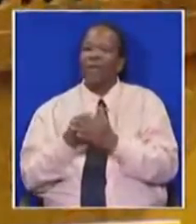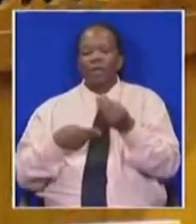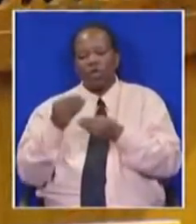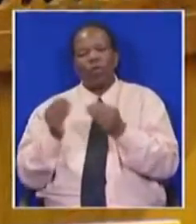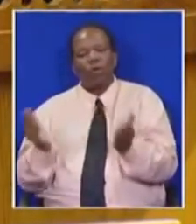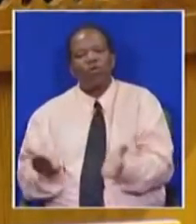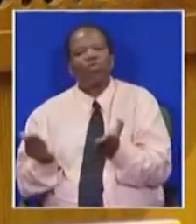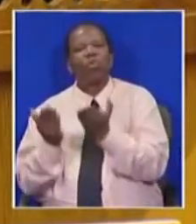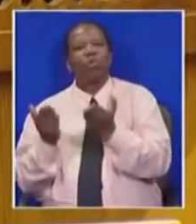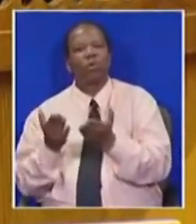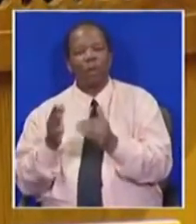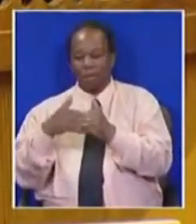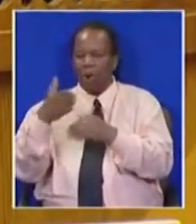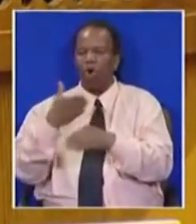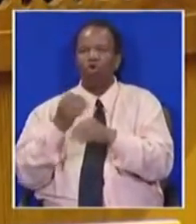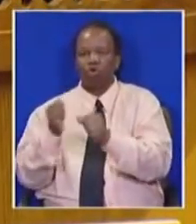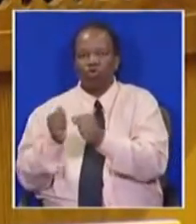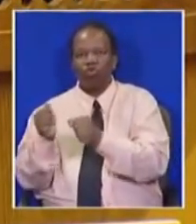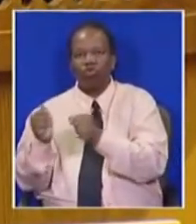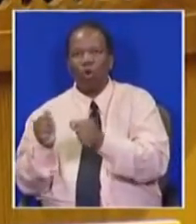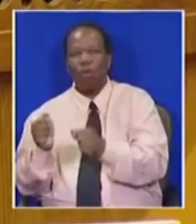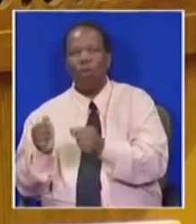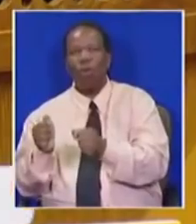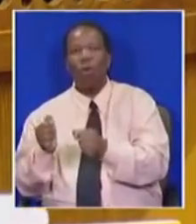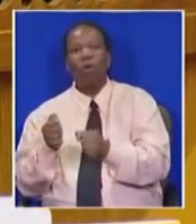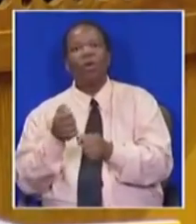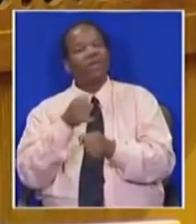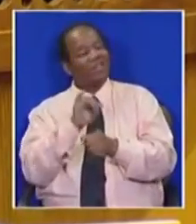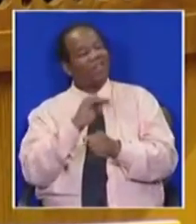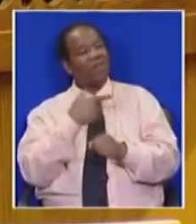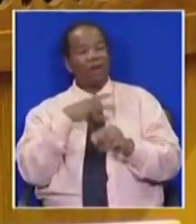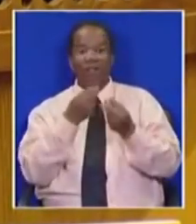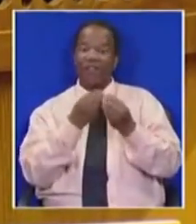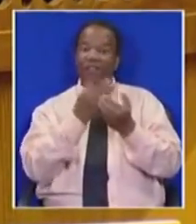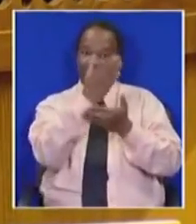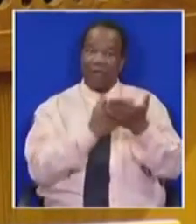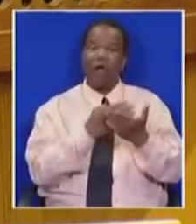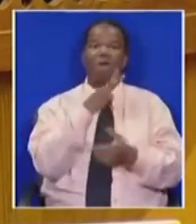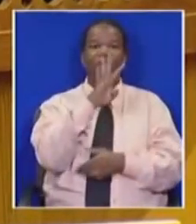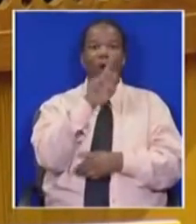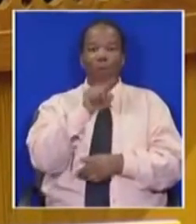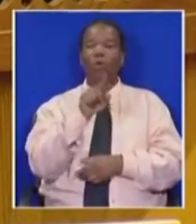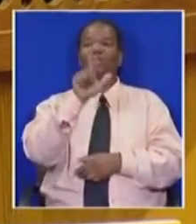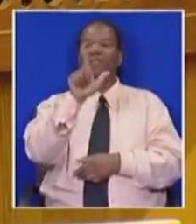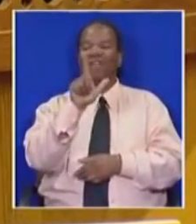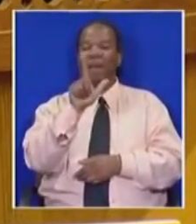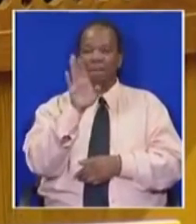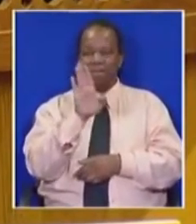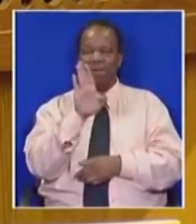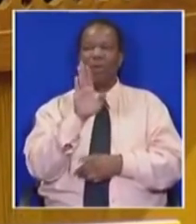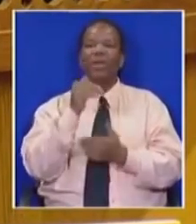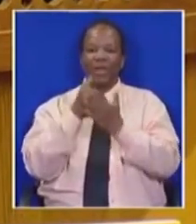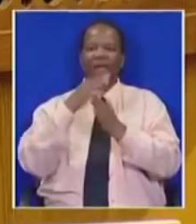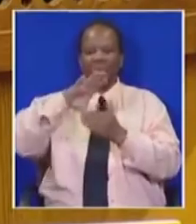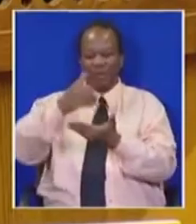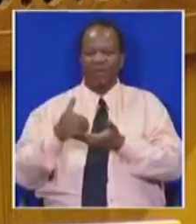job creation. If we have your cabinet, we can save 4.7 billion rands. Now, I know this